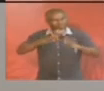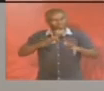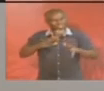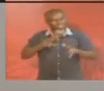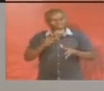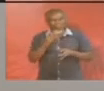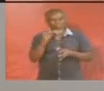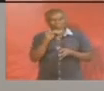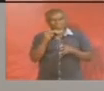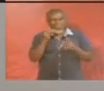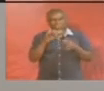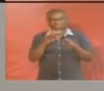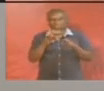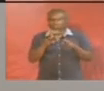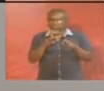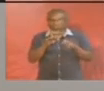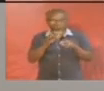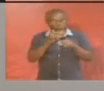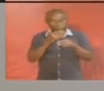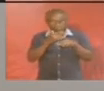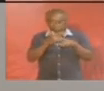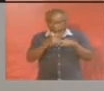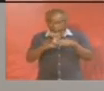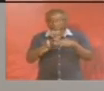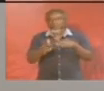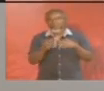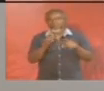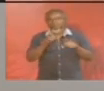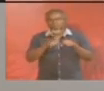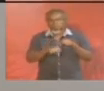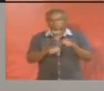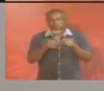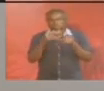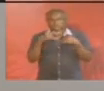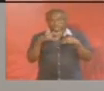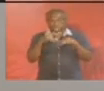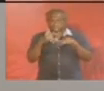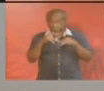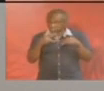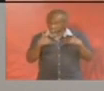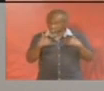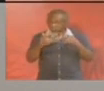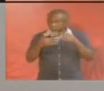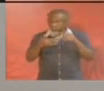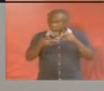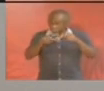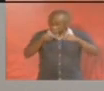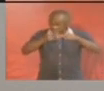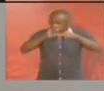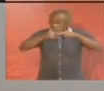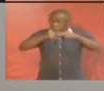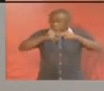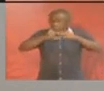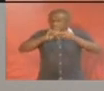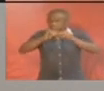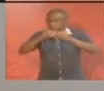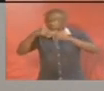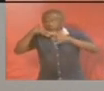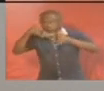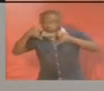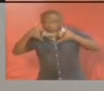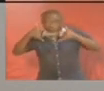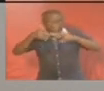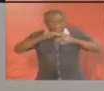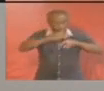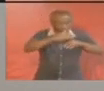was a temporary issue, and that has since been resolved. We have increased the number of lines so that persons, when they call, they can